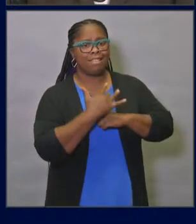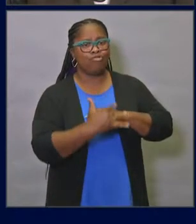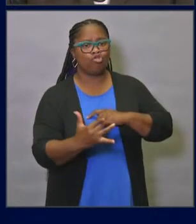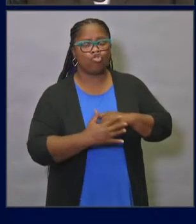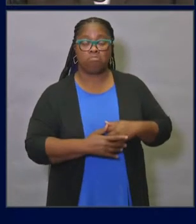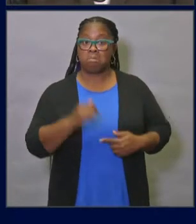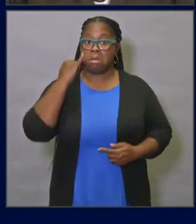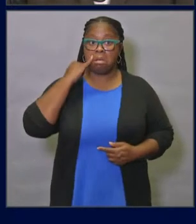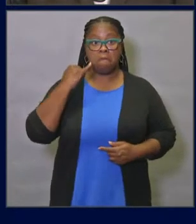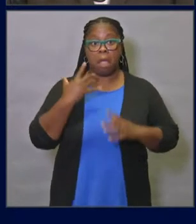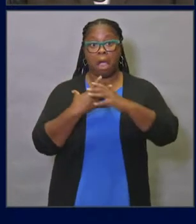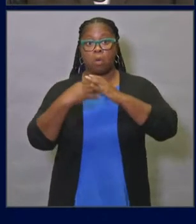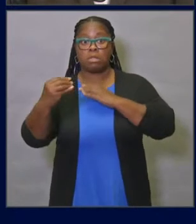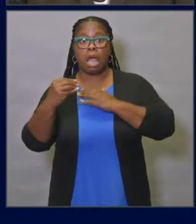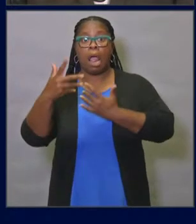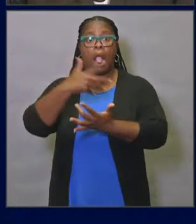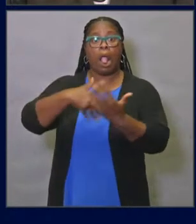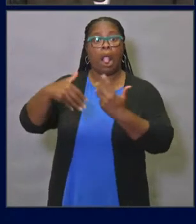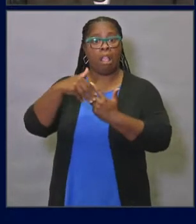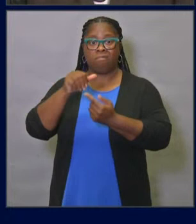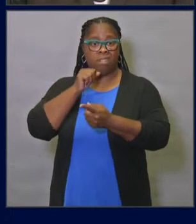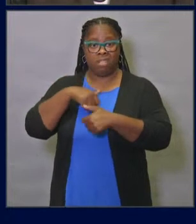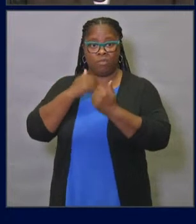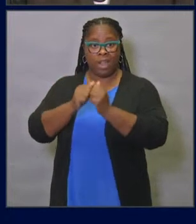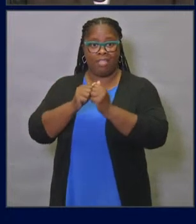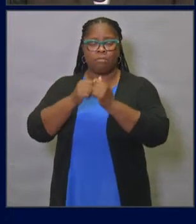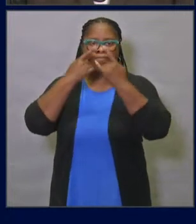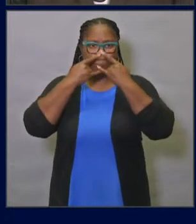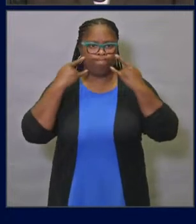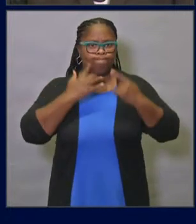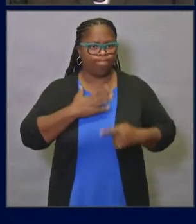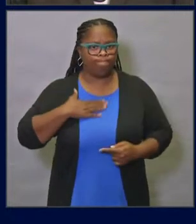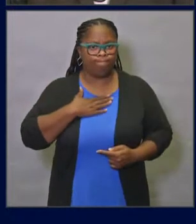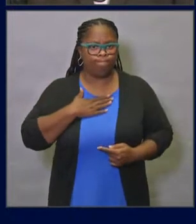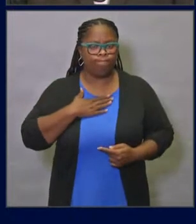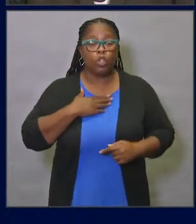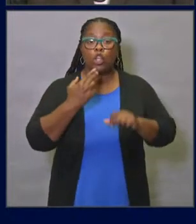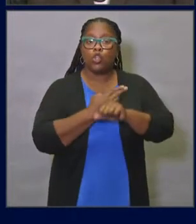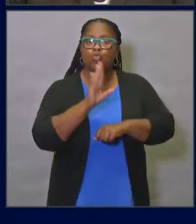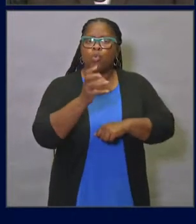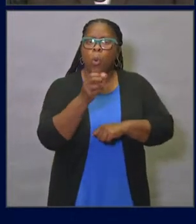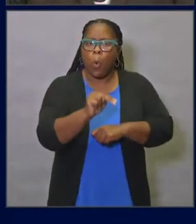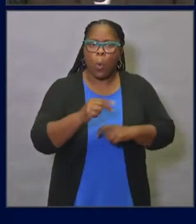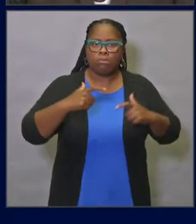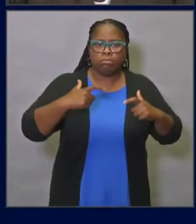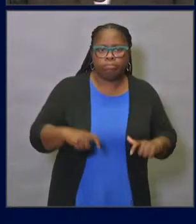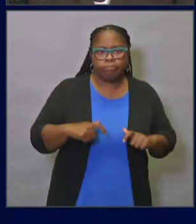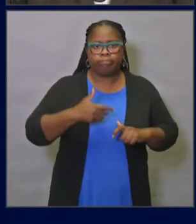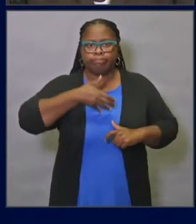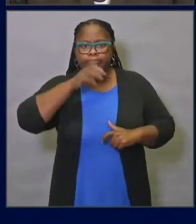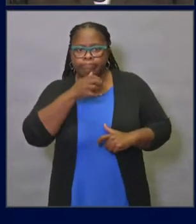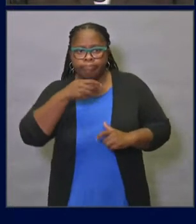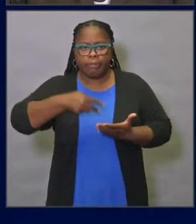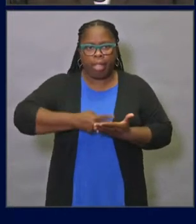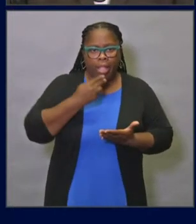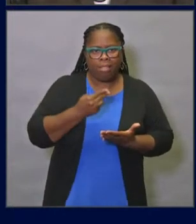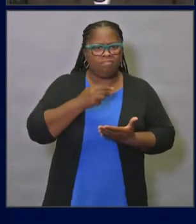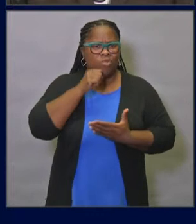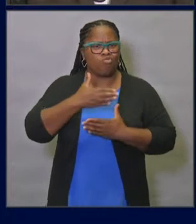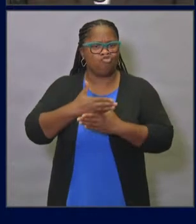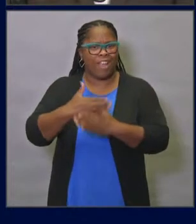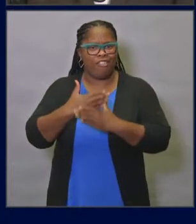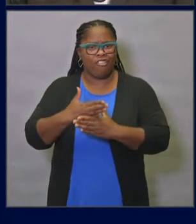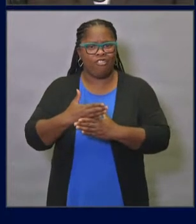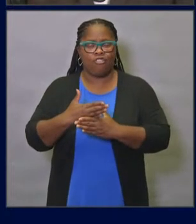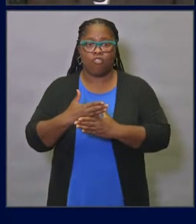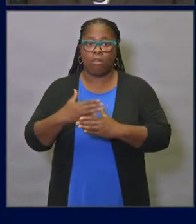covering. Always use your own utensils, cups, food, and drinks, and do not share with others. Avoid crowds and be flexible and